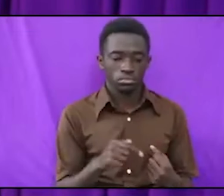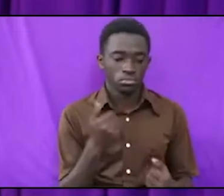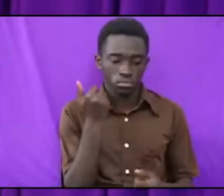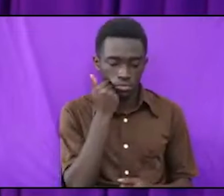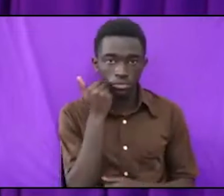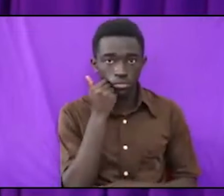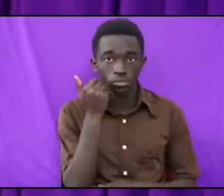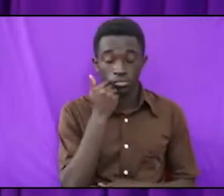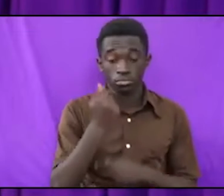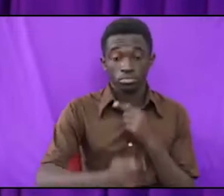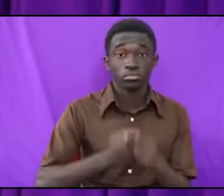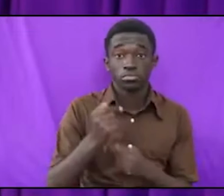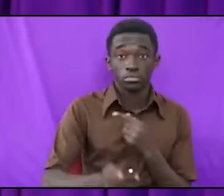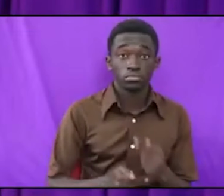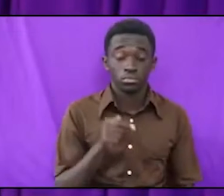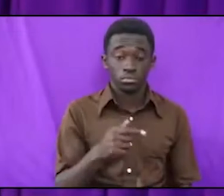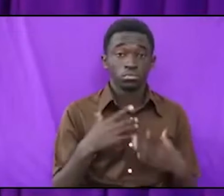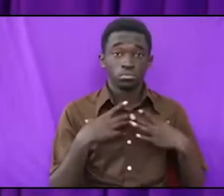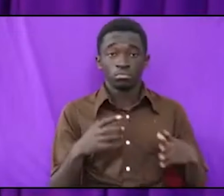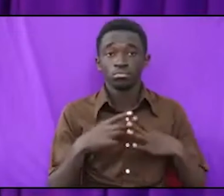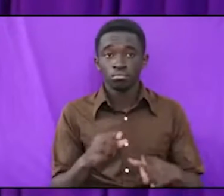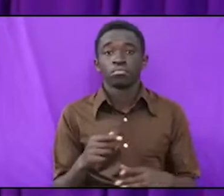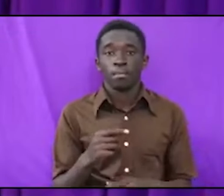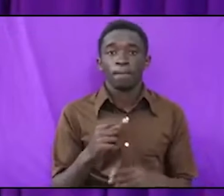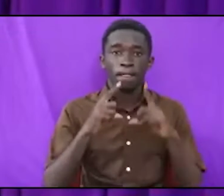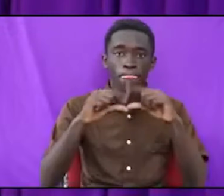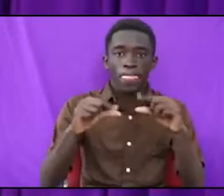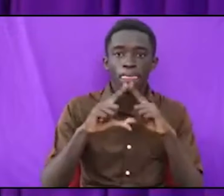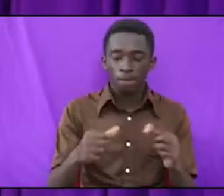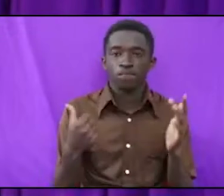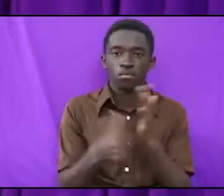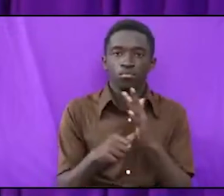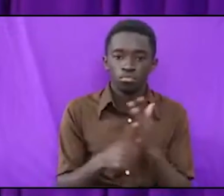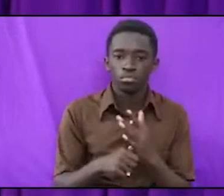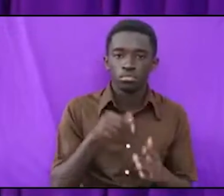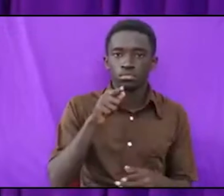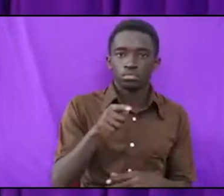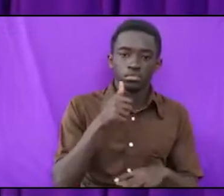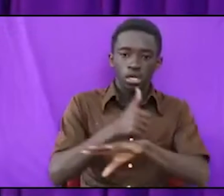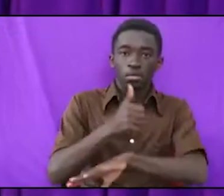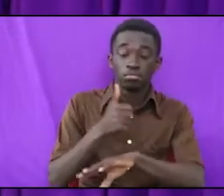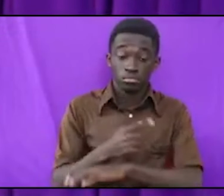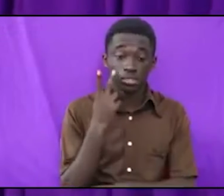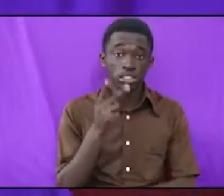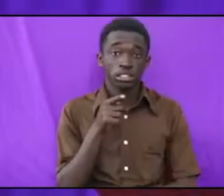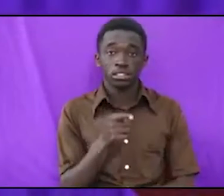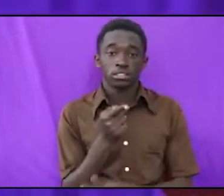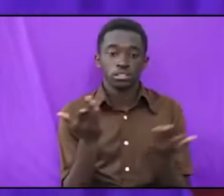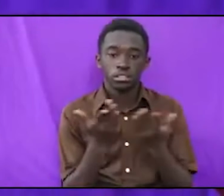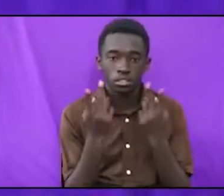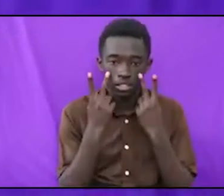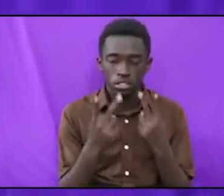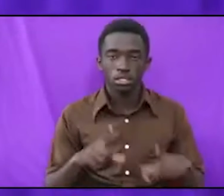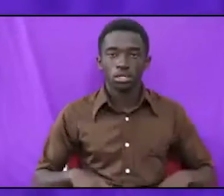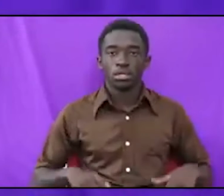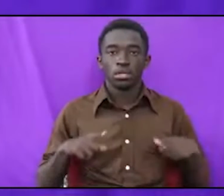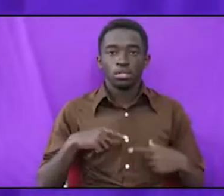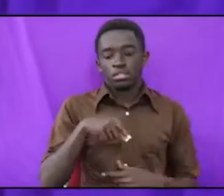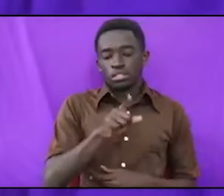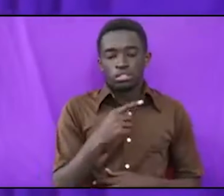know, people are accusing you falsely, or things that are happening, you can feel in what is happening in your life, and you are